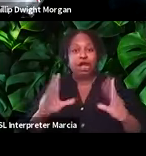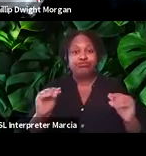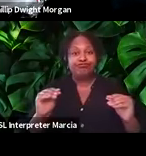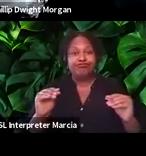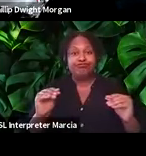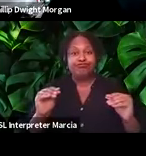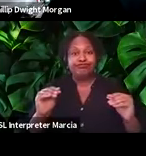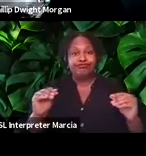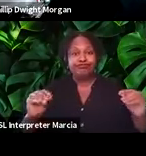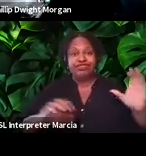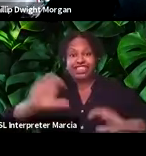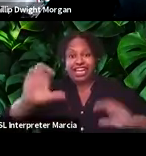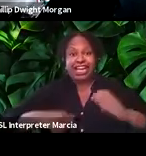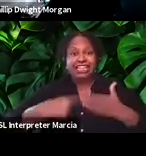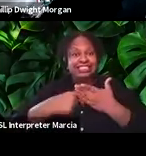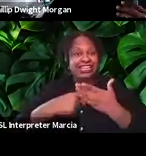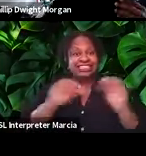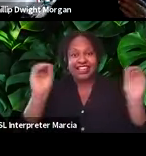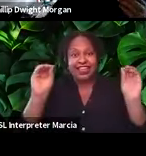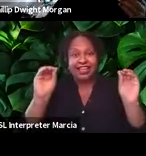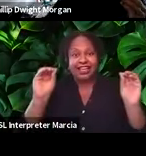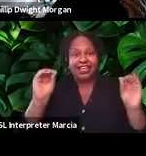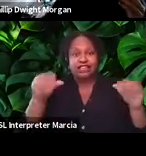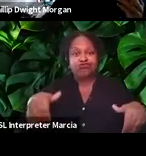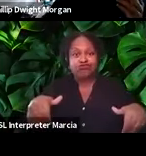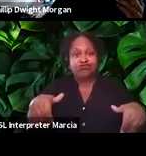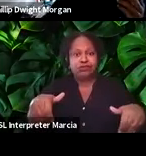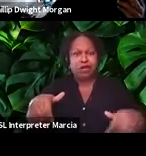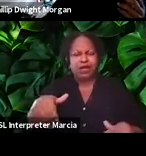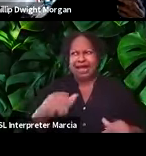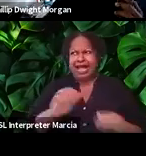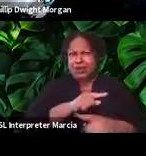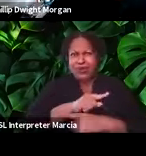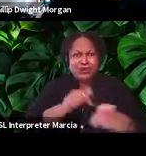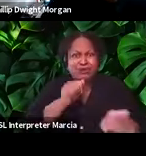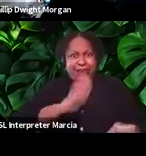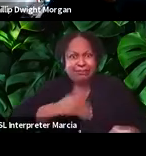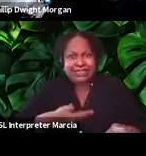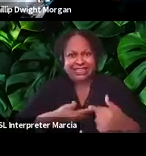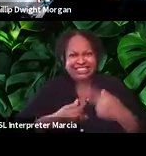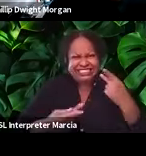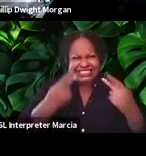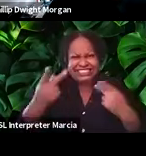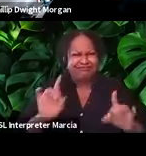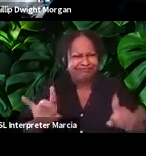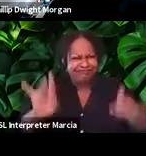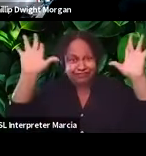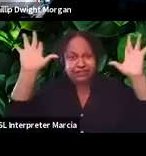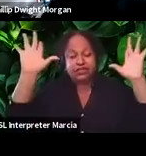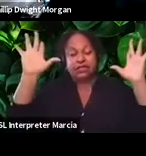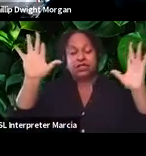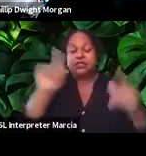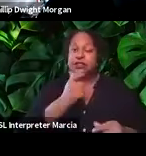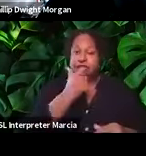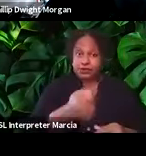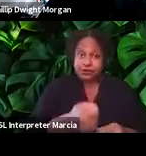like, and how are you not upset? How are you not seeing this? So it's very interesting because,